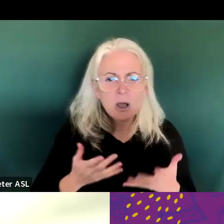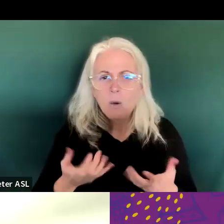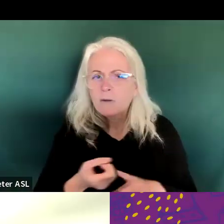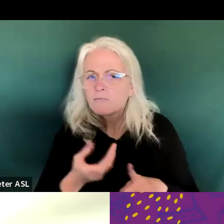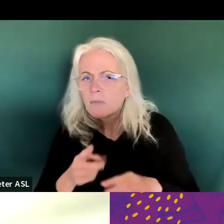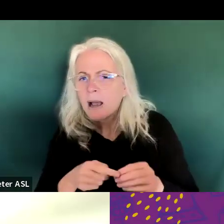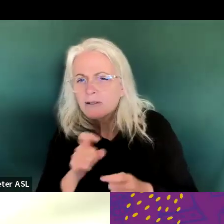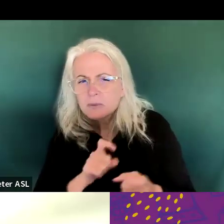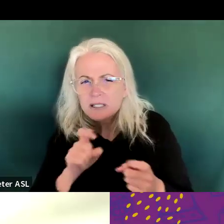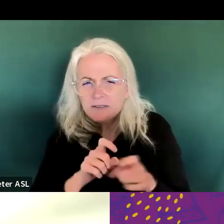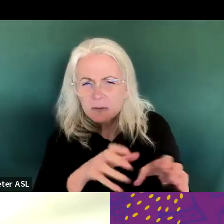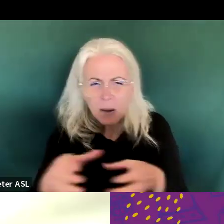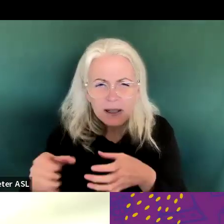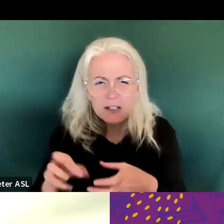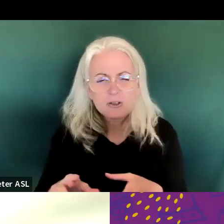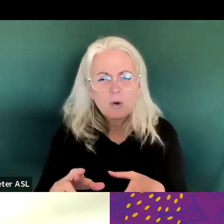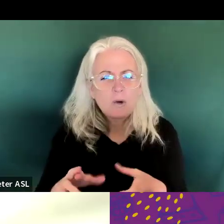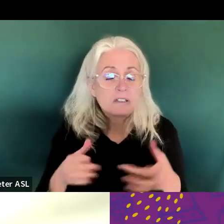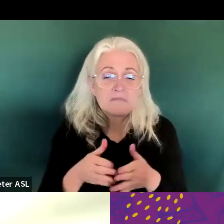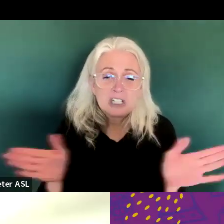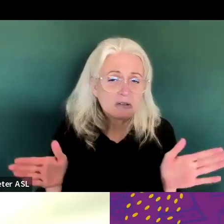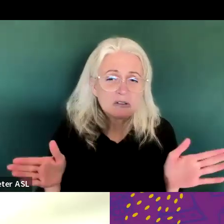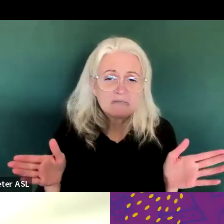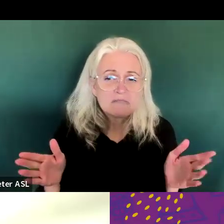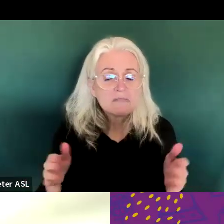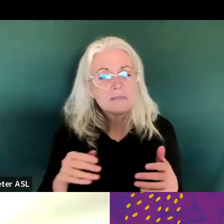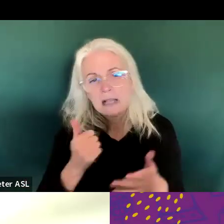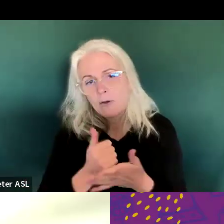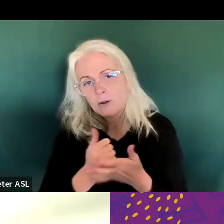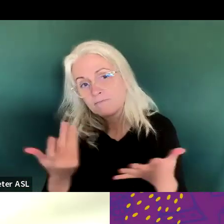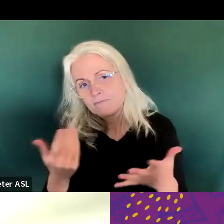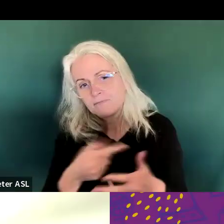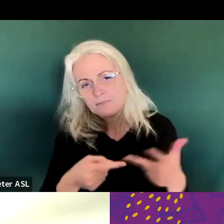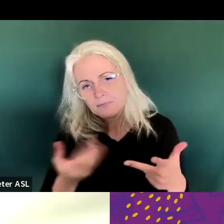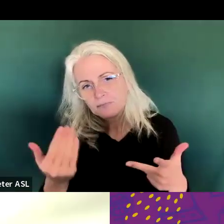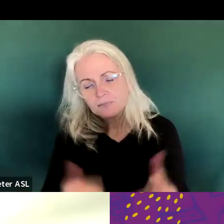bit more about specific populations or just overall residents, that would be really helpful.